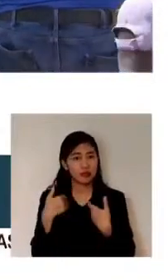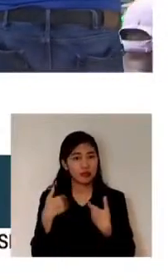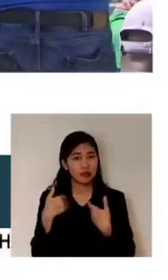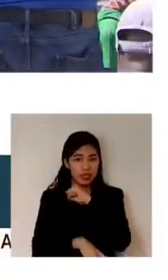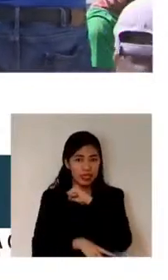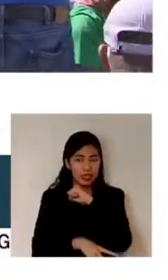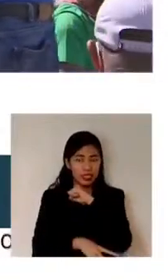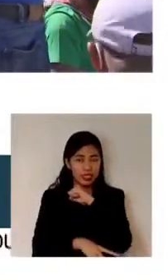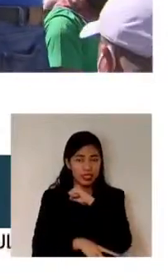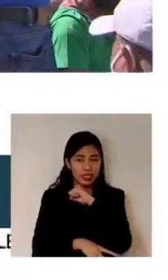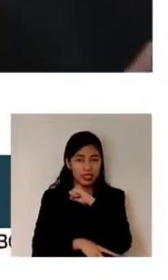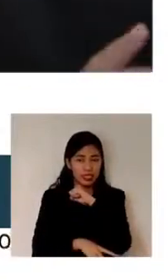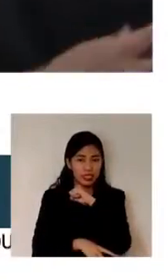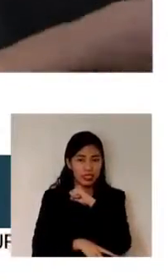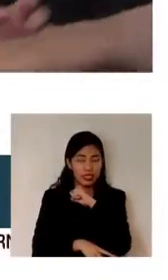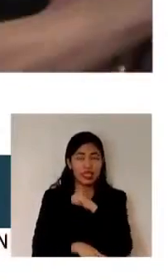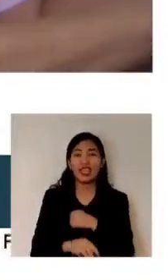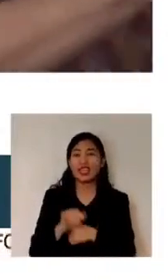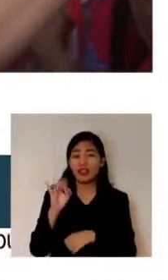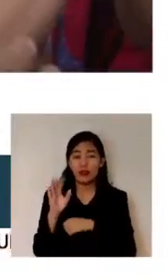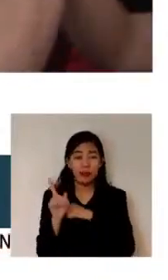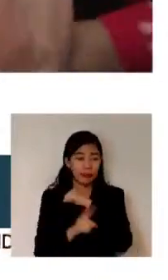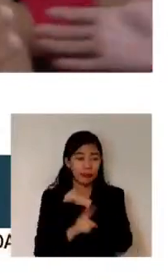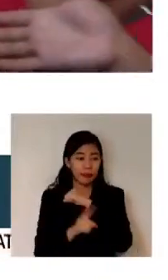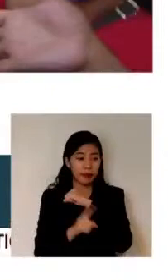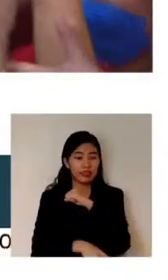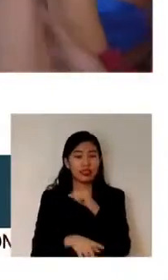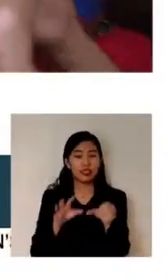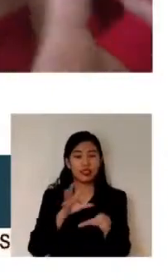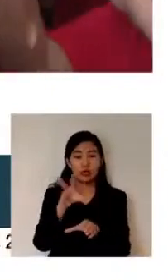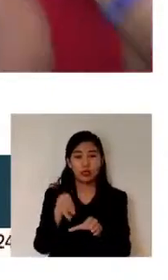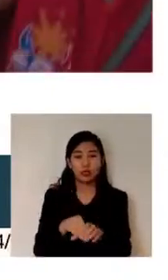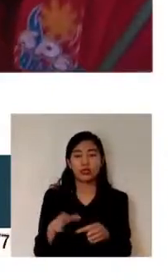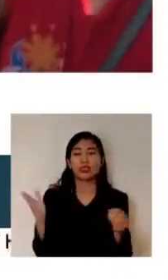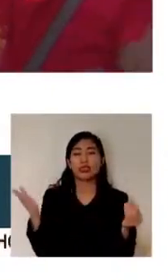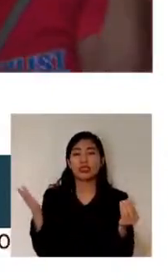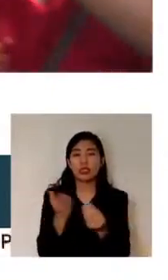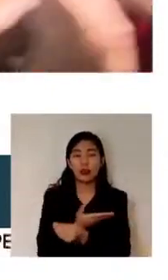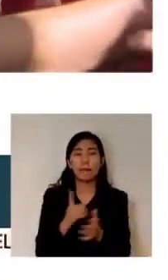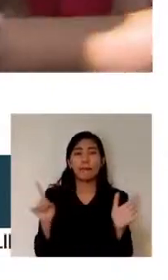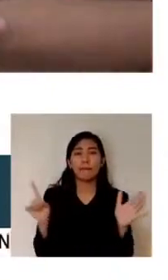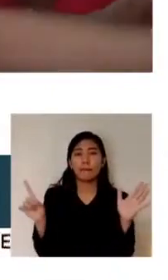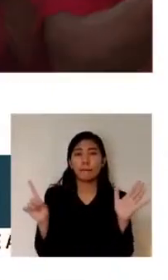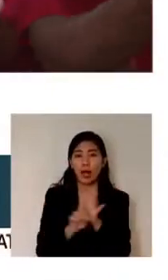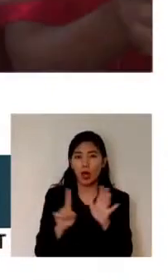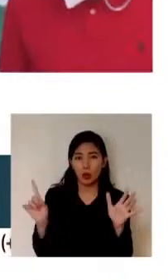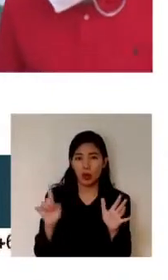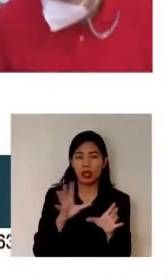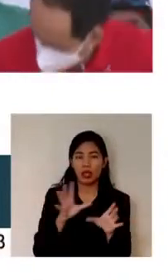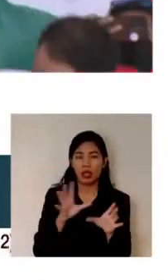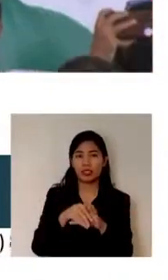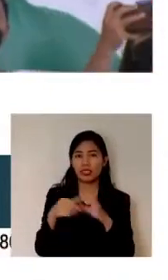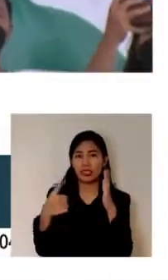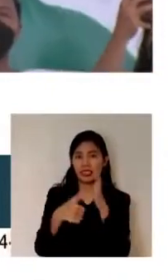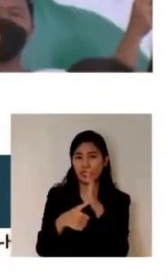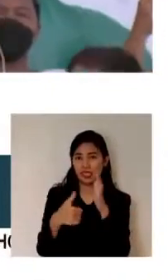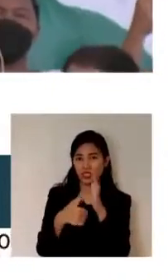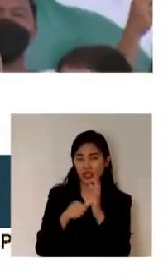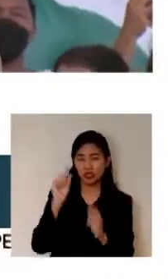includes perpetual disqualification from office? Hmm. And that will apply only if the